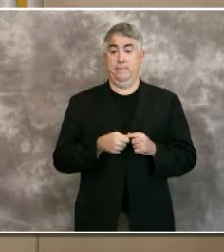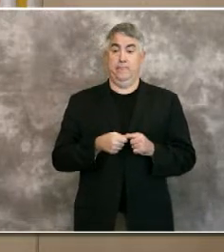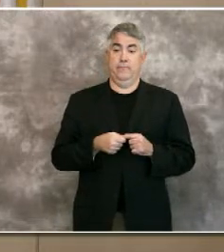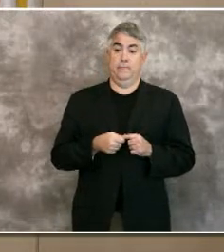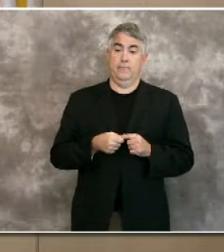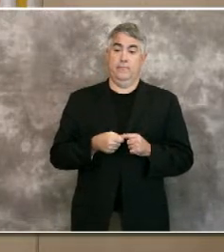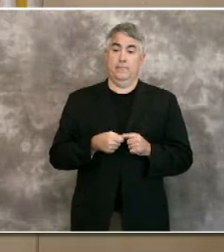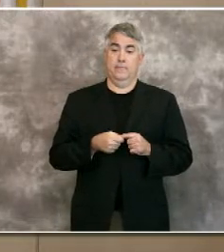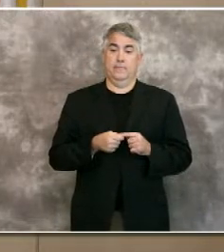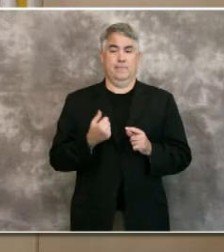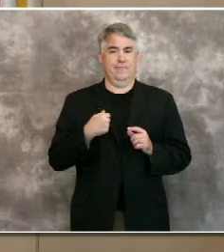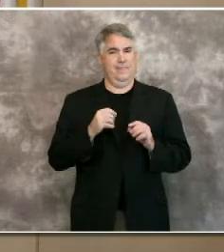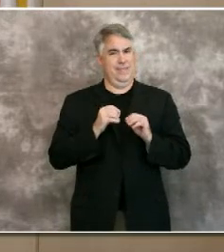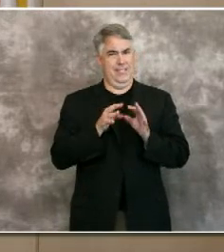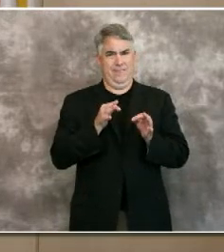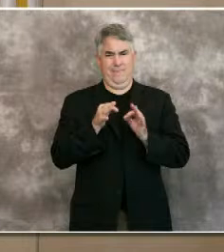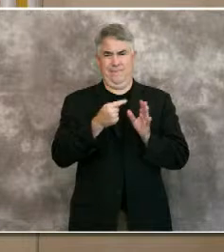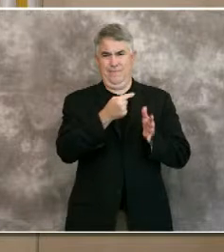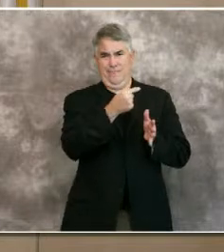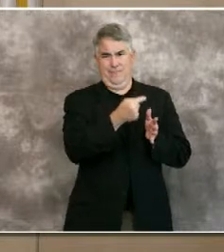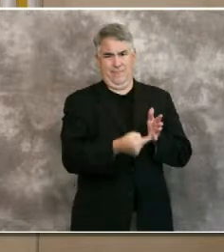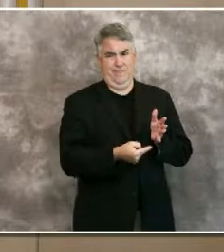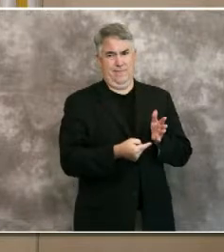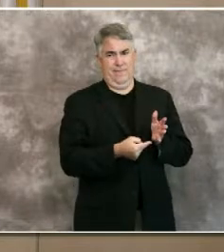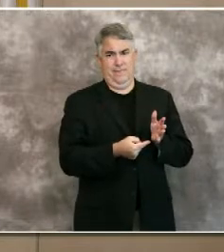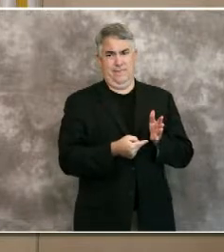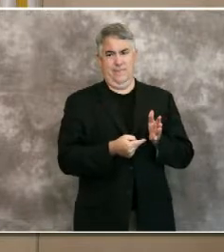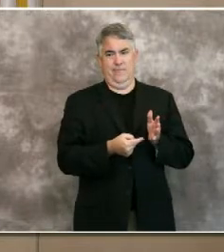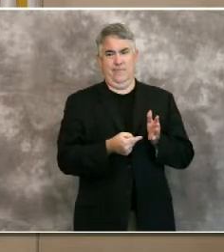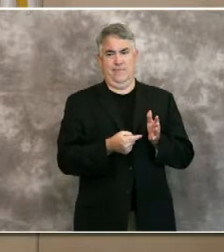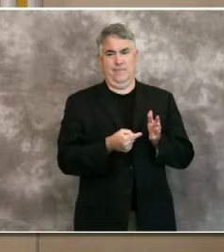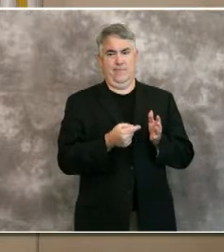guidance for that. It is not for a competitive